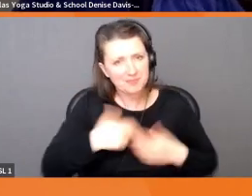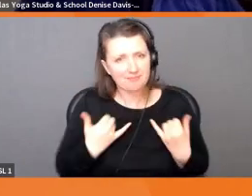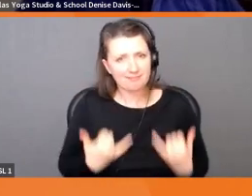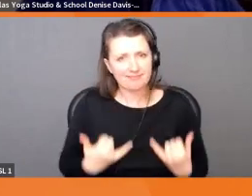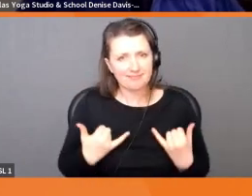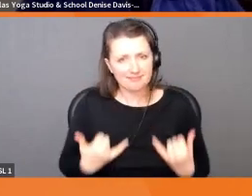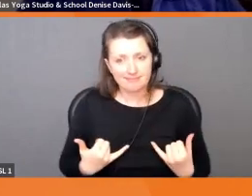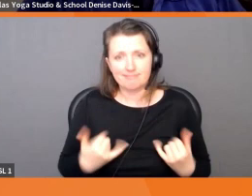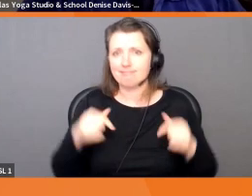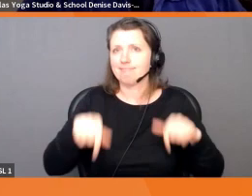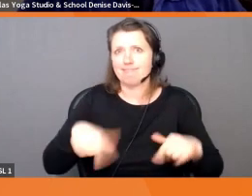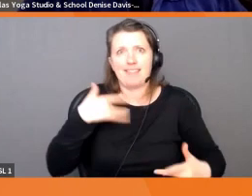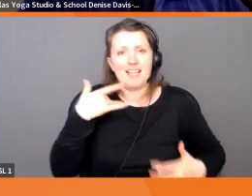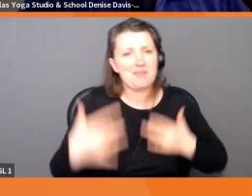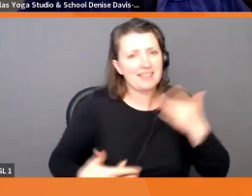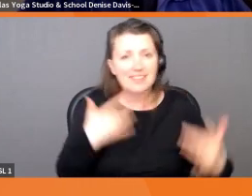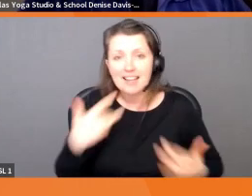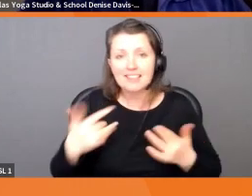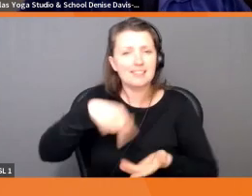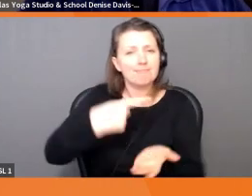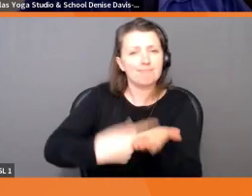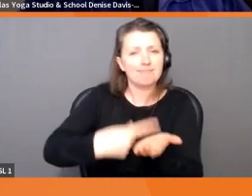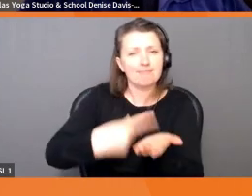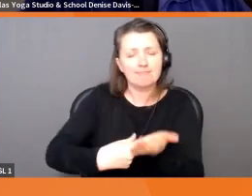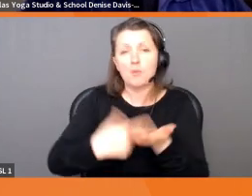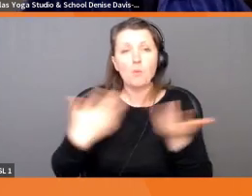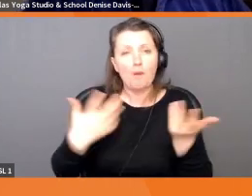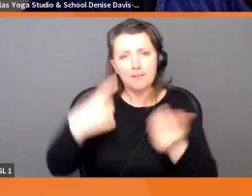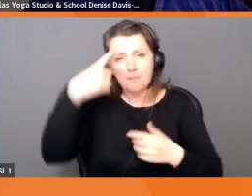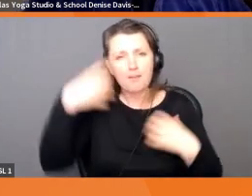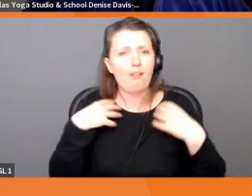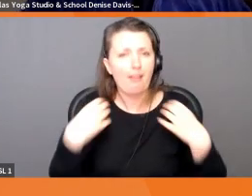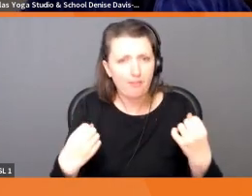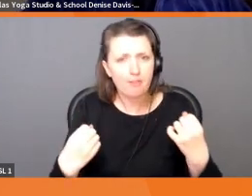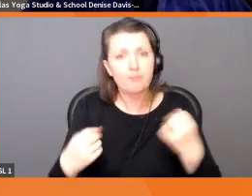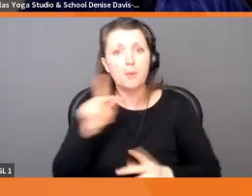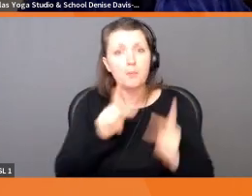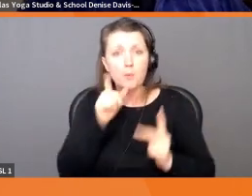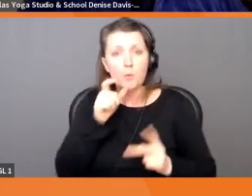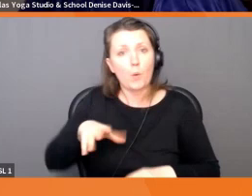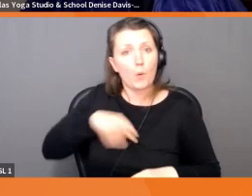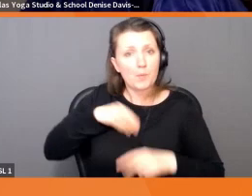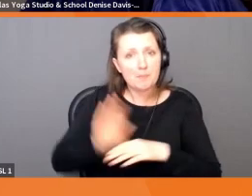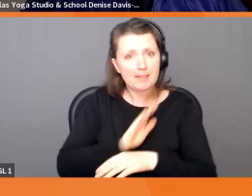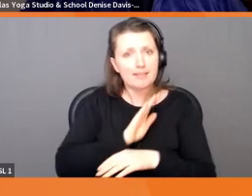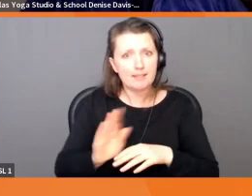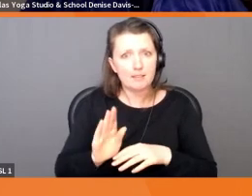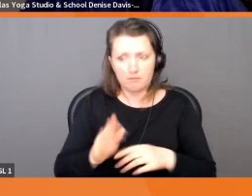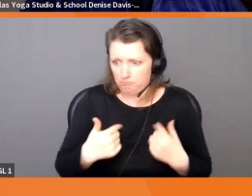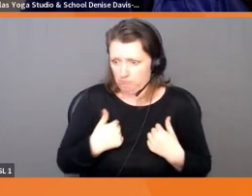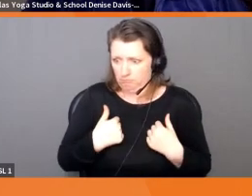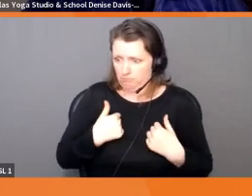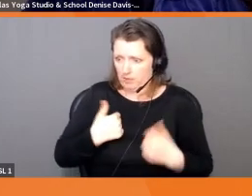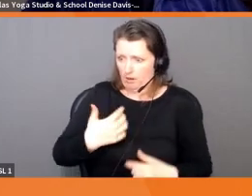going along, mental health for entrepreneurs, being an entrepreneur and constantly working on my own mental health. And just because we're in the field,